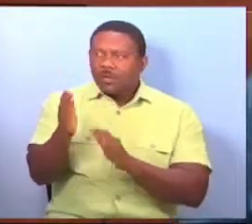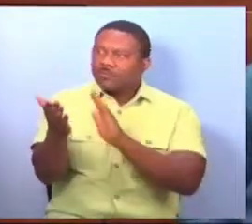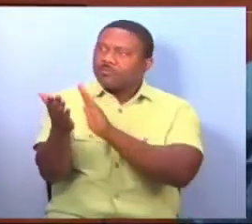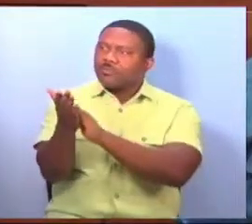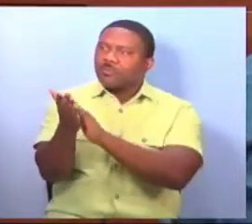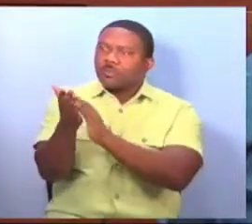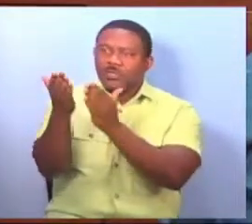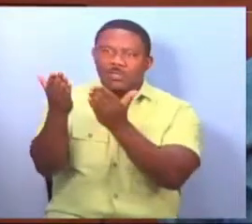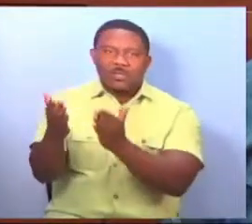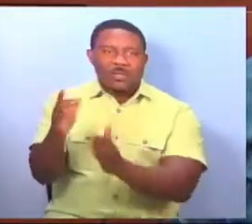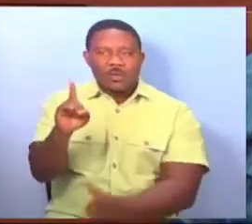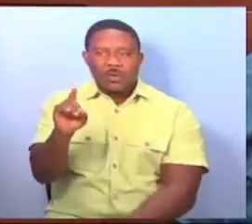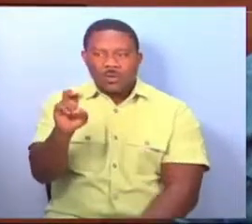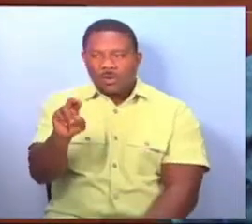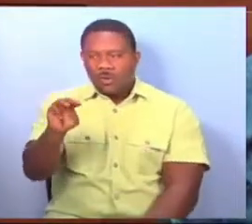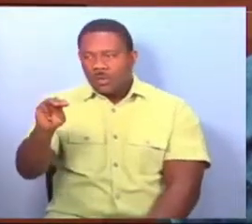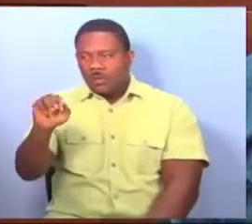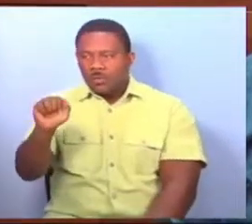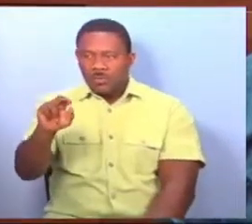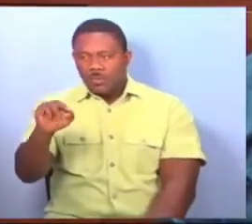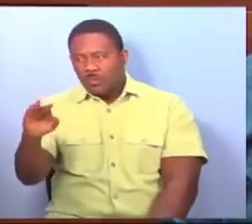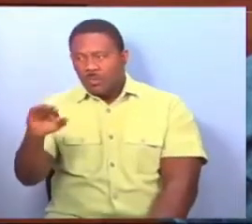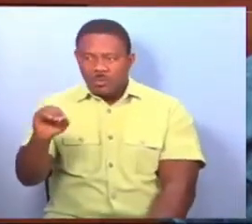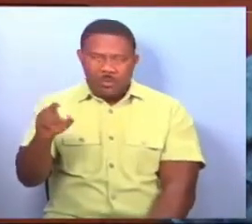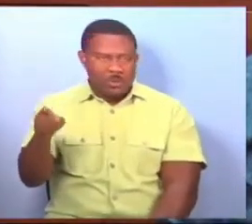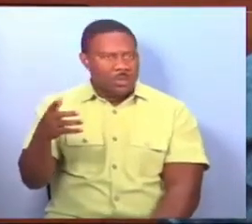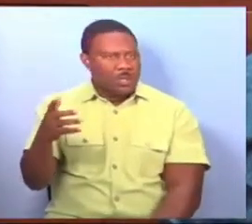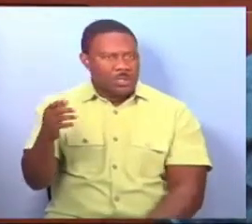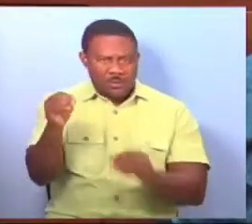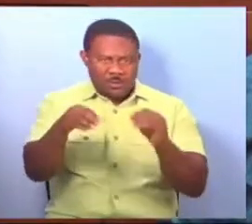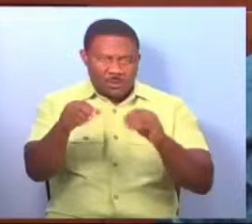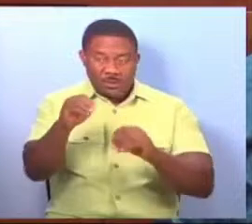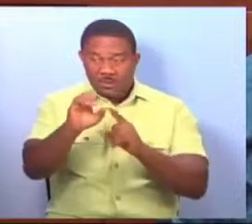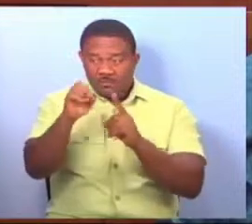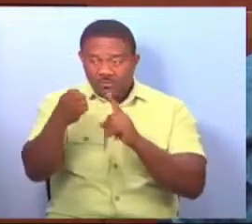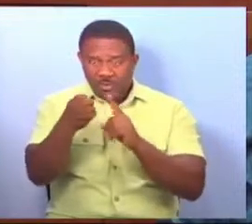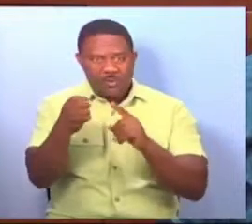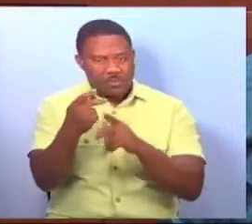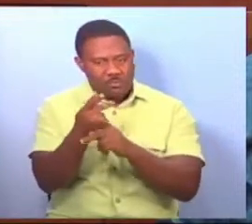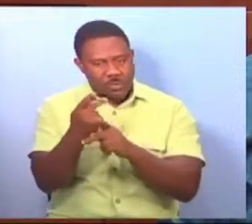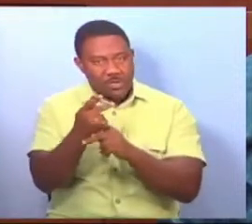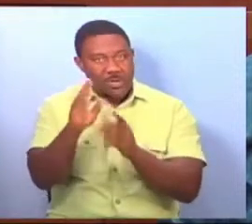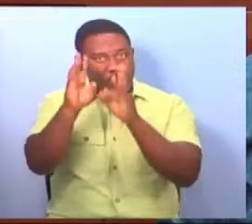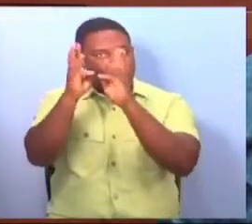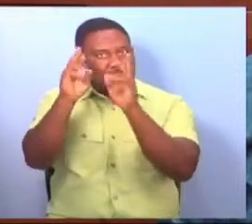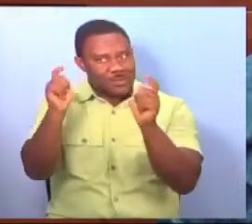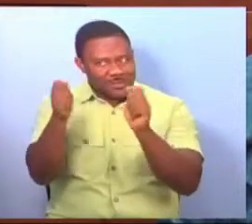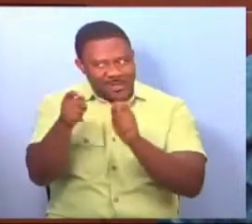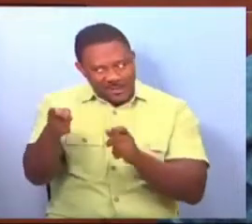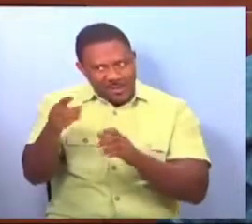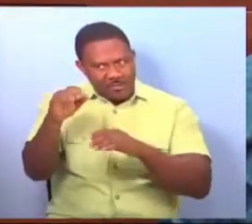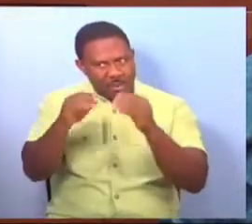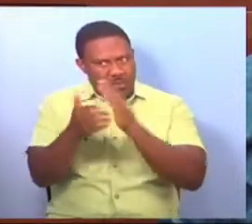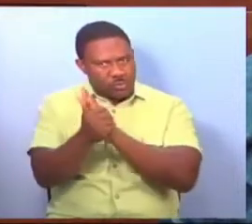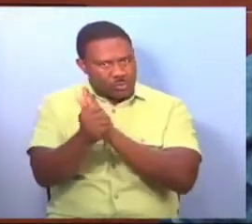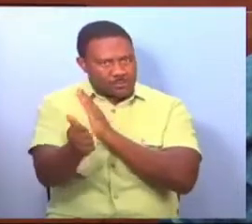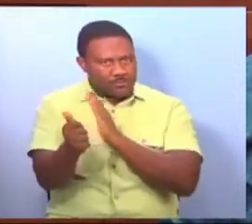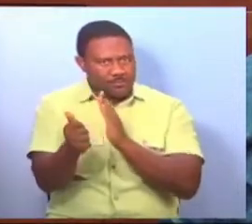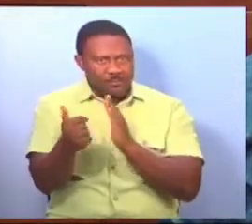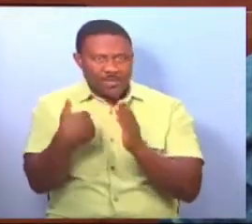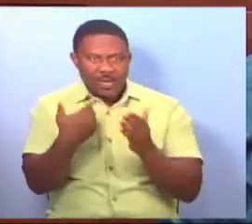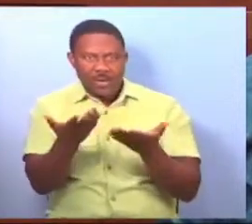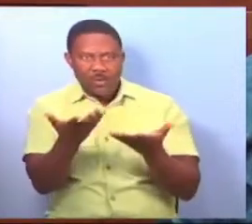Emmanuel Mafo, on his contribution to environmental sustainability and climate change. And I wish to join